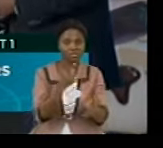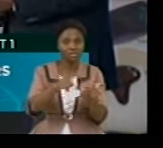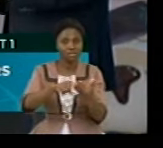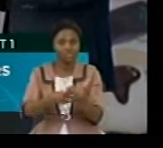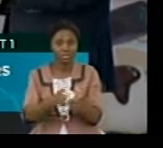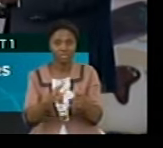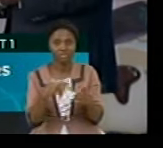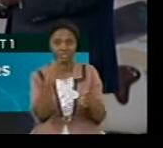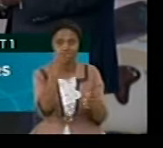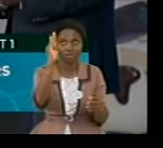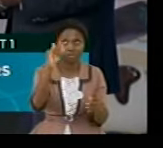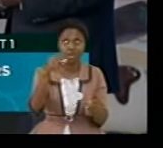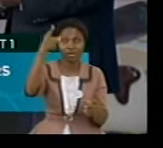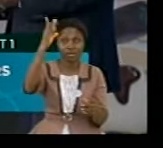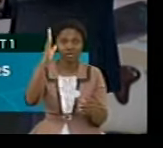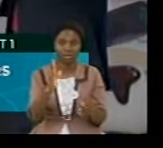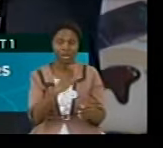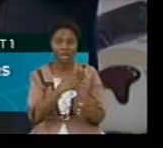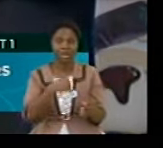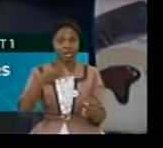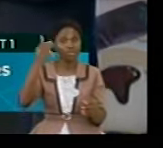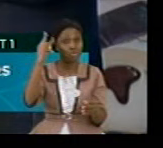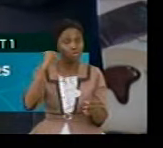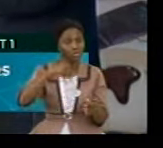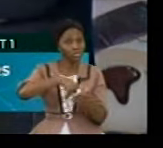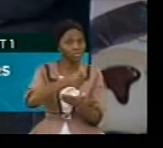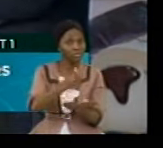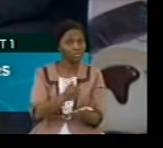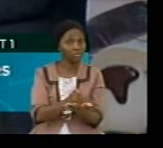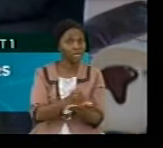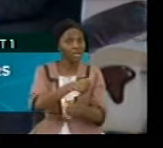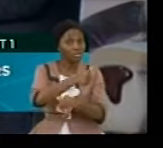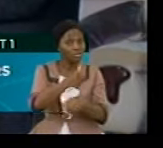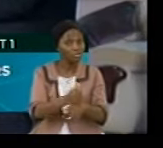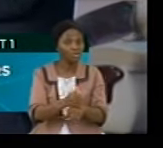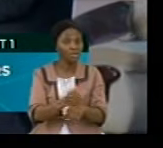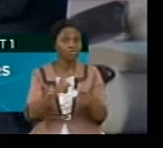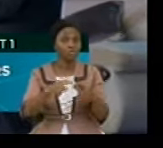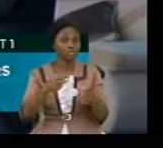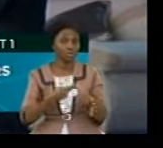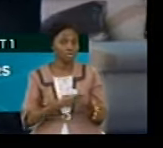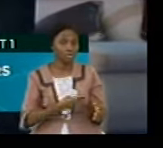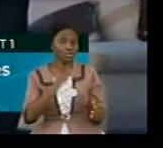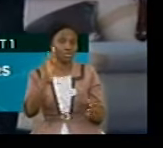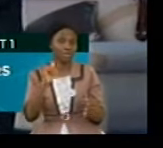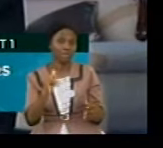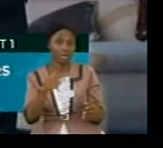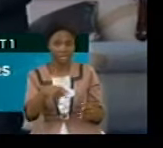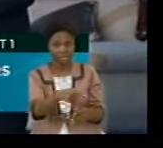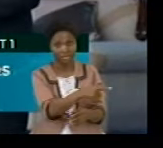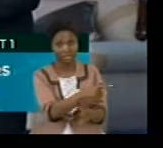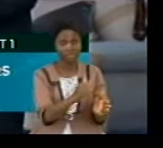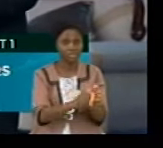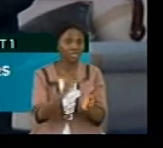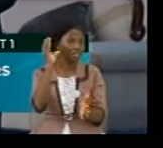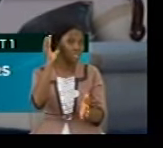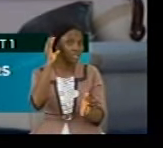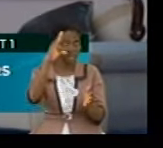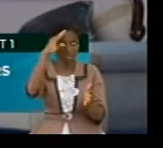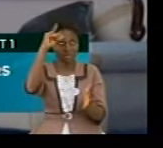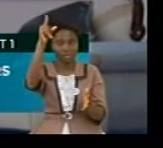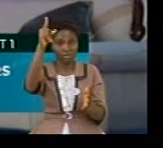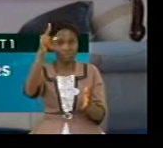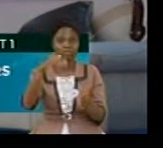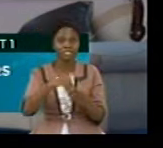Lord and was confirmed unto us by them that heard him. Look at verse 4 there. In